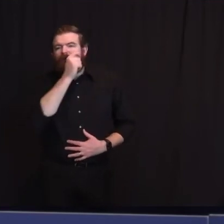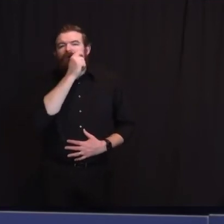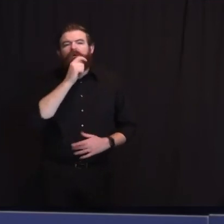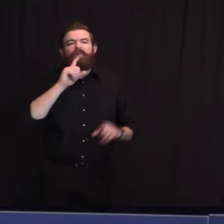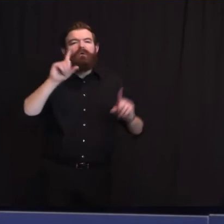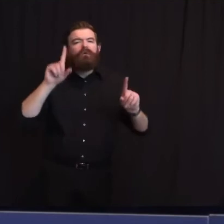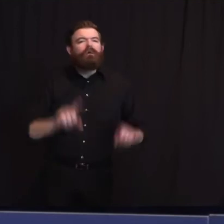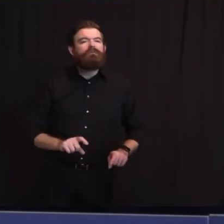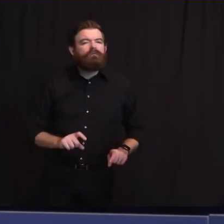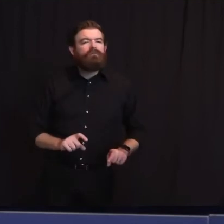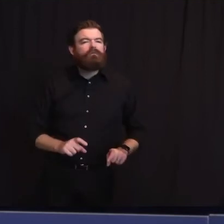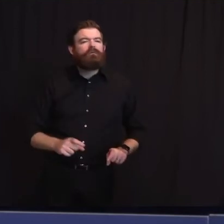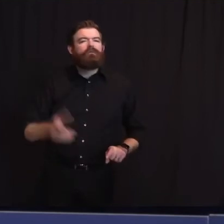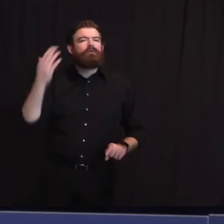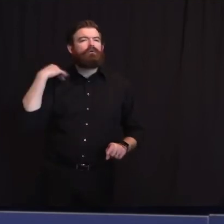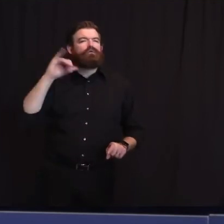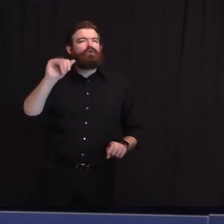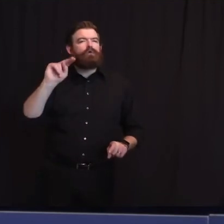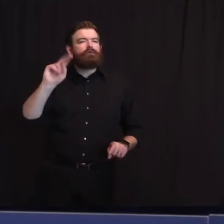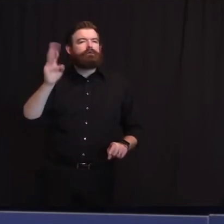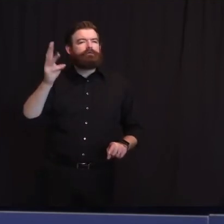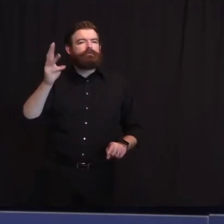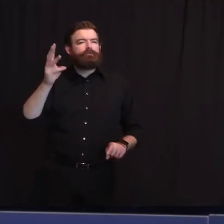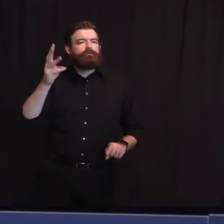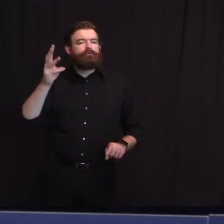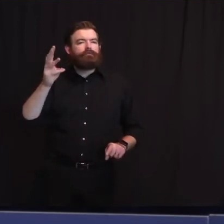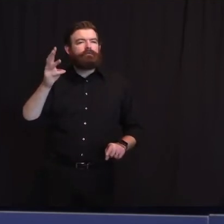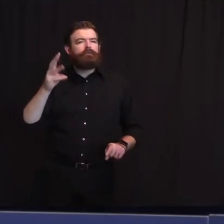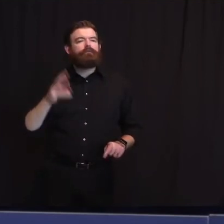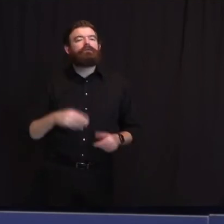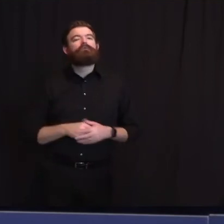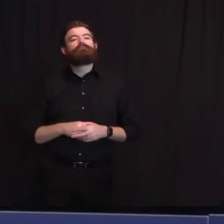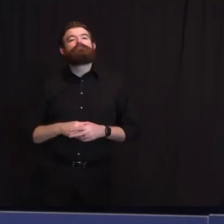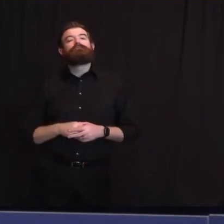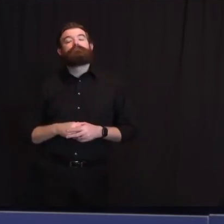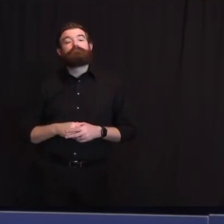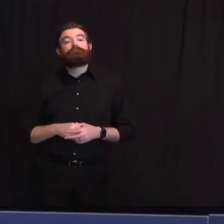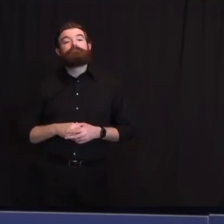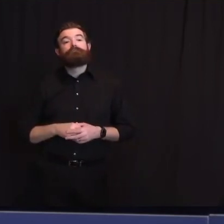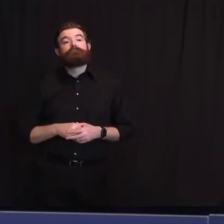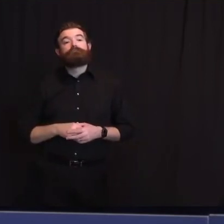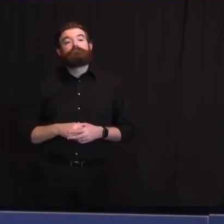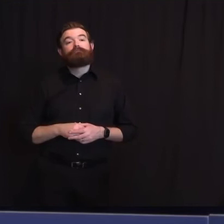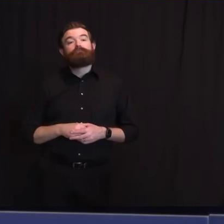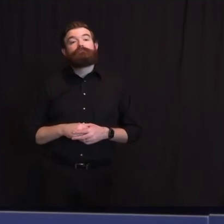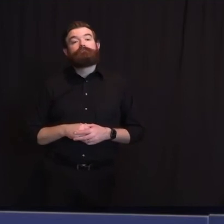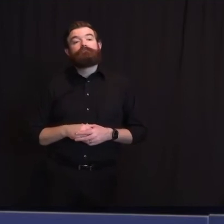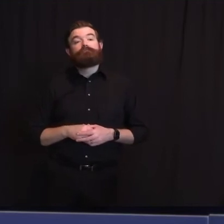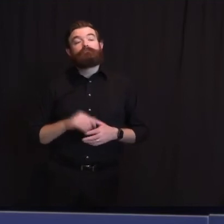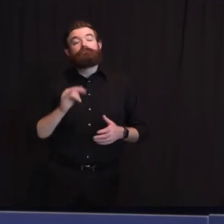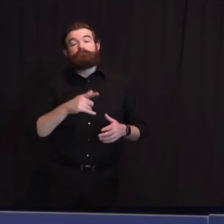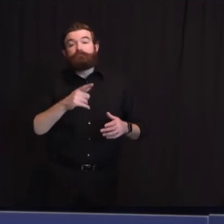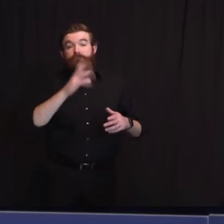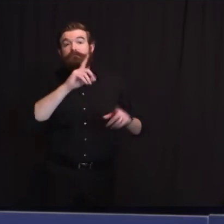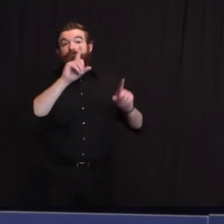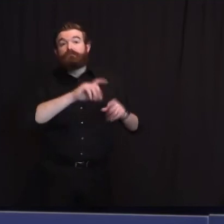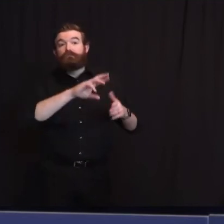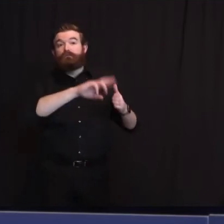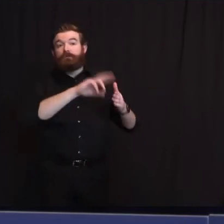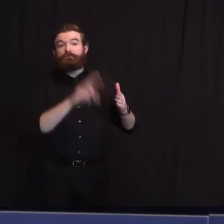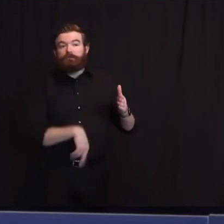January 6th at a commercial lab. The individual's PCR results showed results